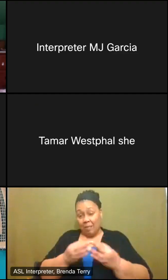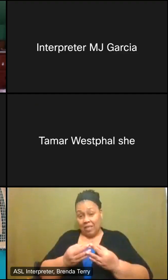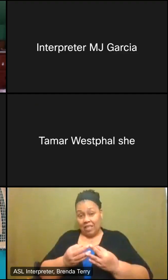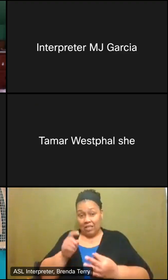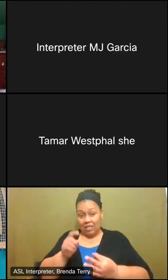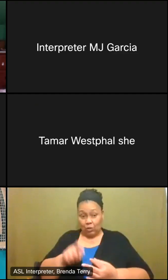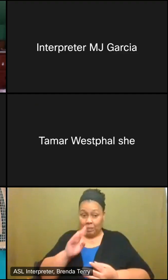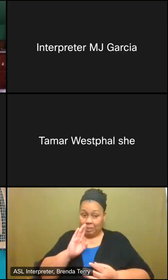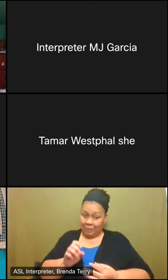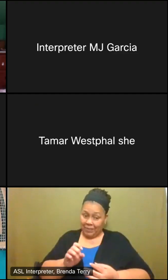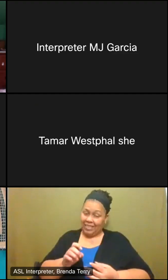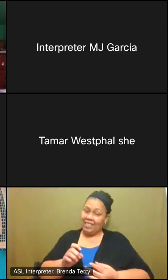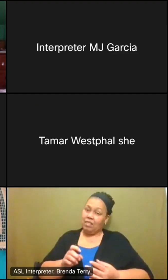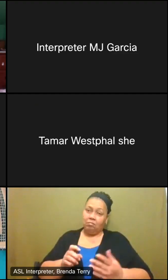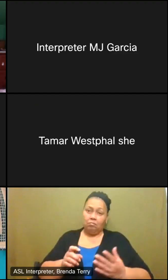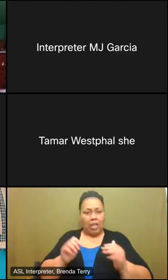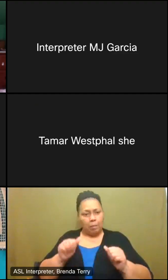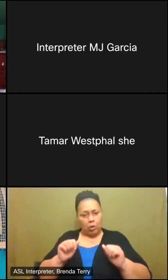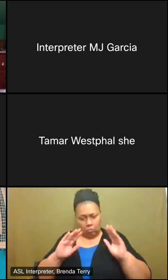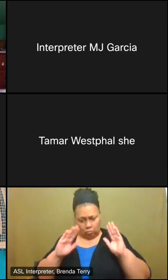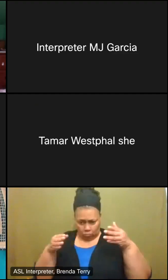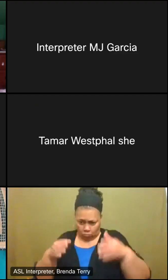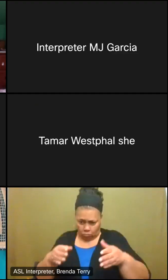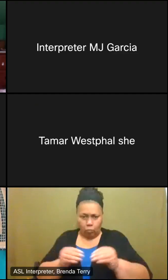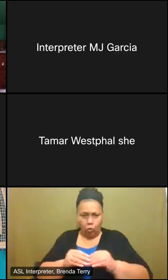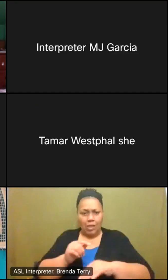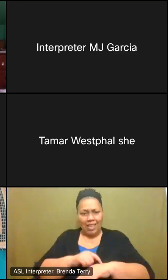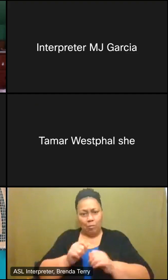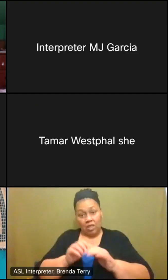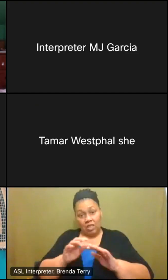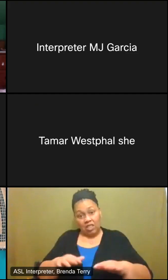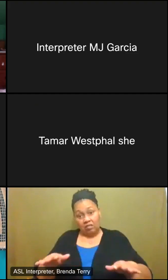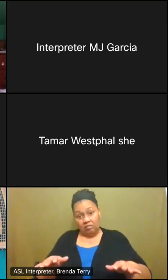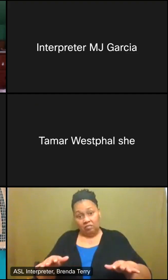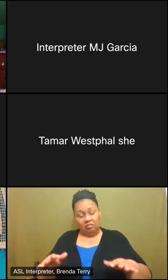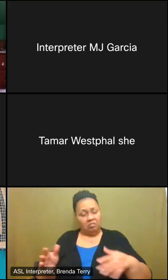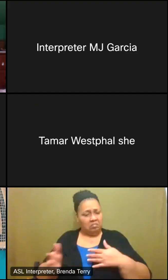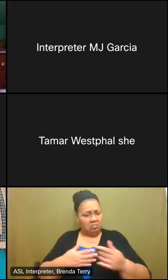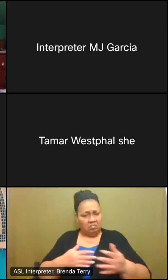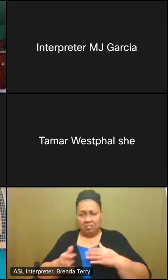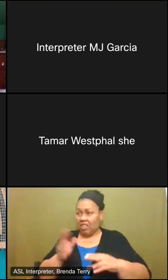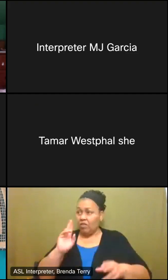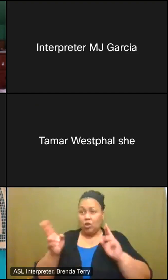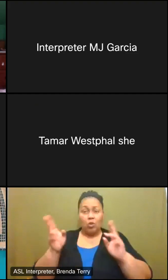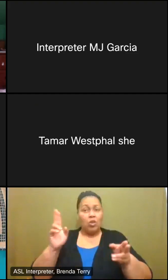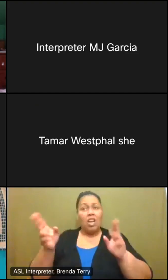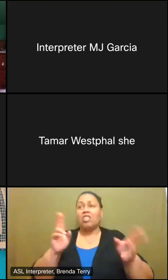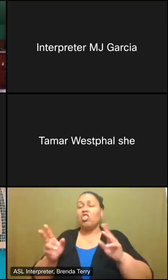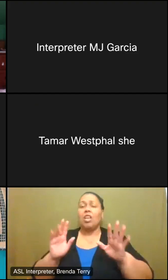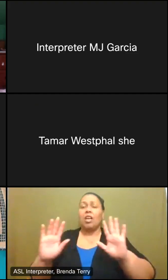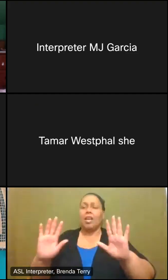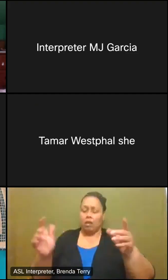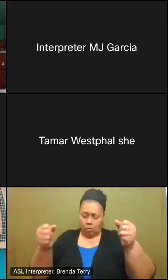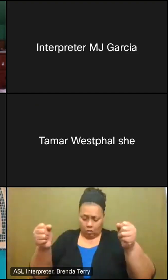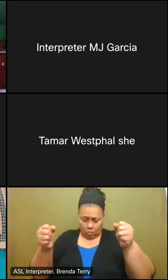should be and spend more time with their kids, even if you're in a rush, but you can have that time. Try to connect with